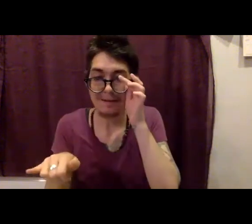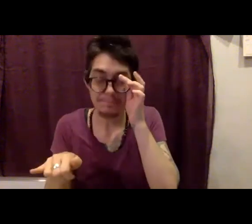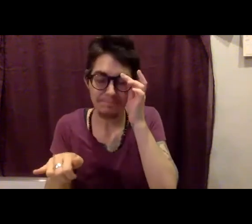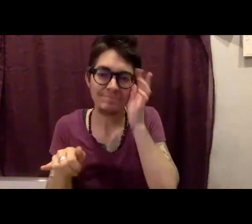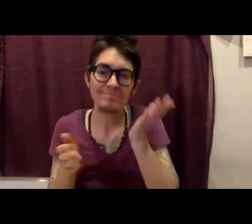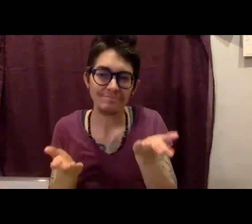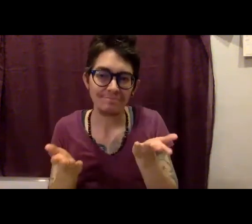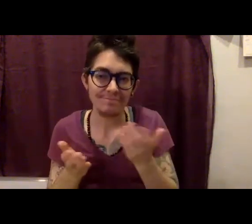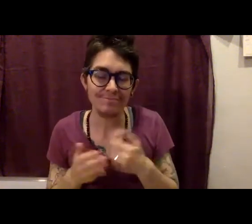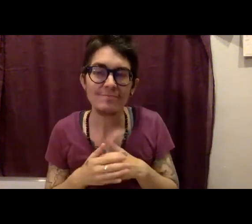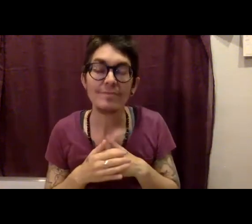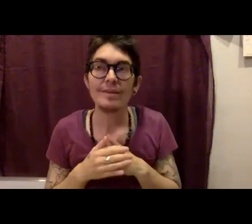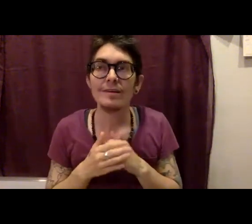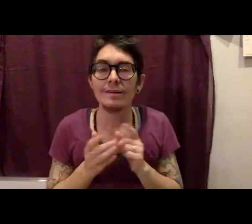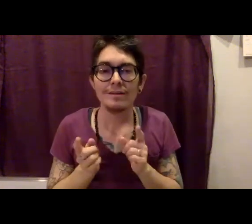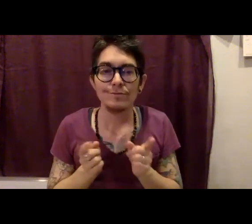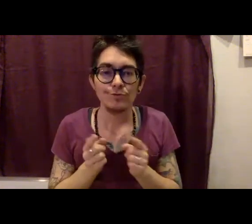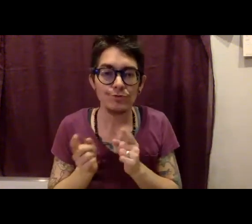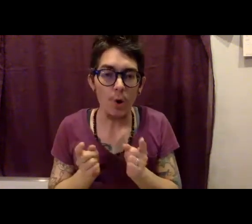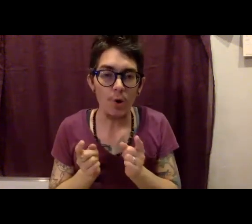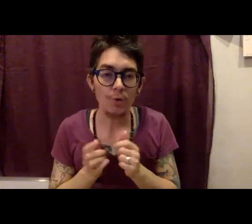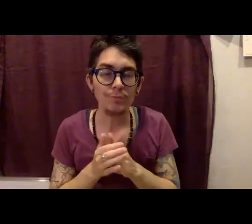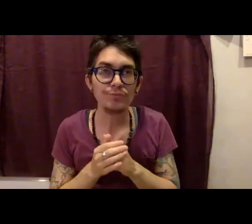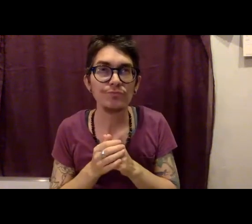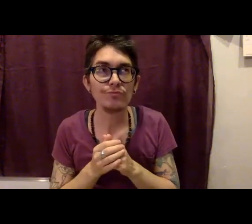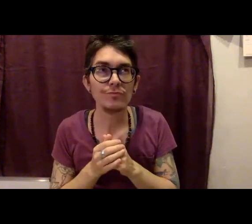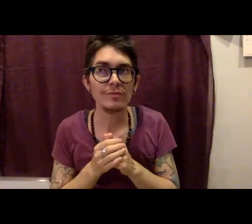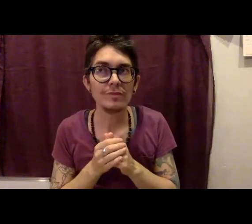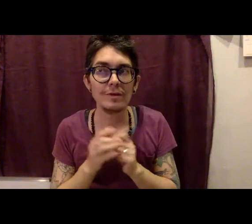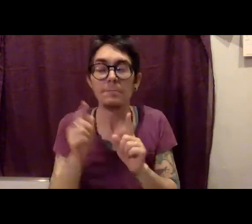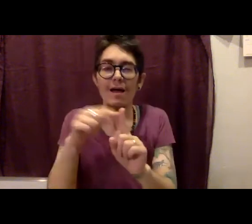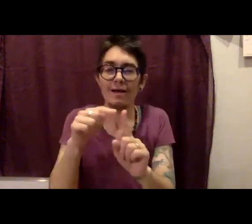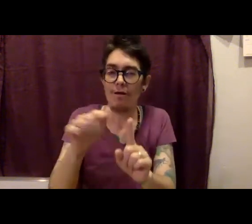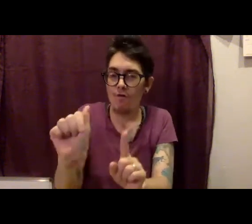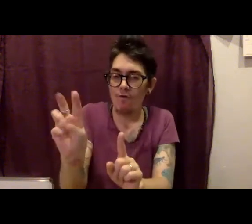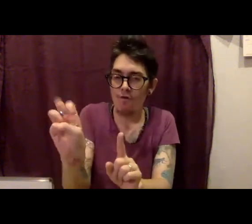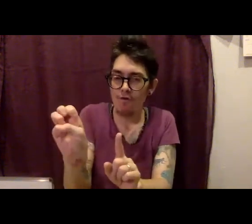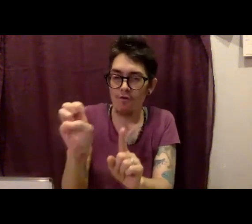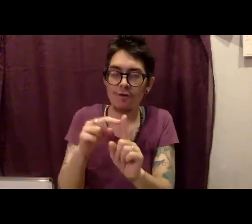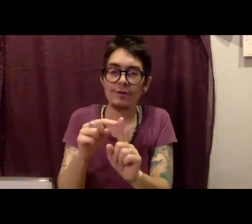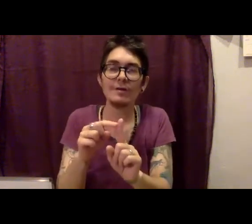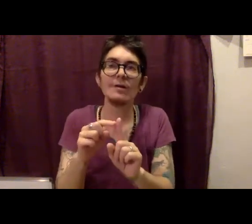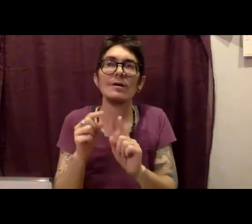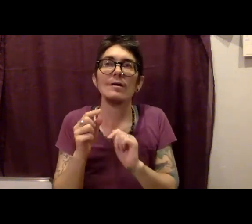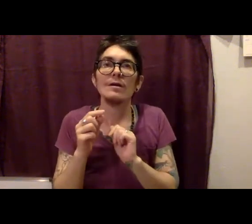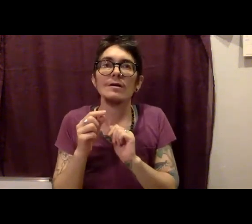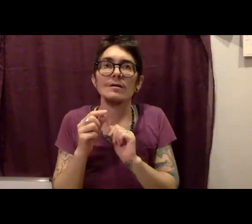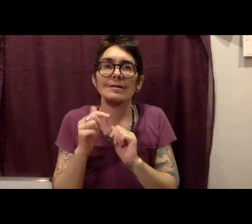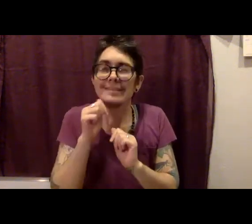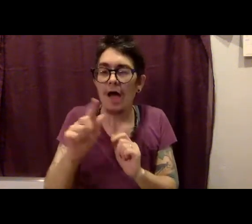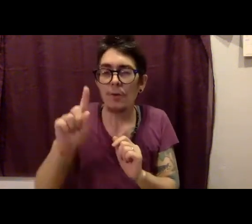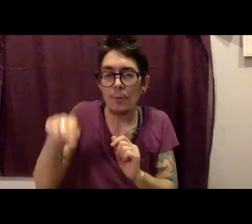And so there's that positive first step into entering into that realm. And so with the